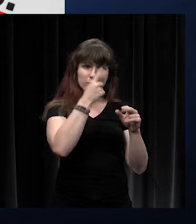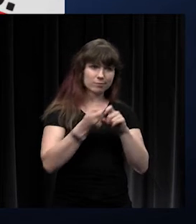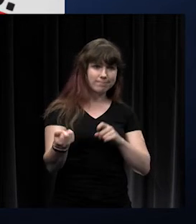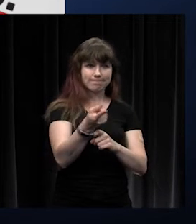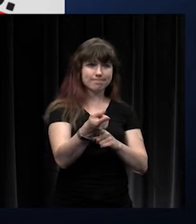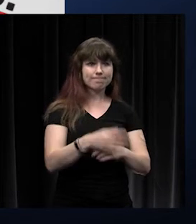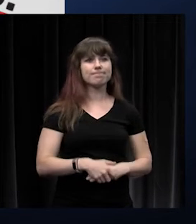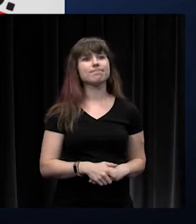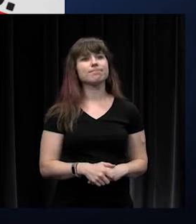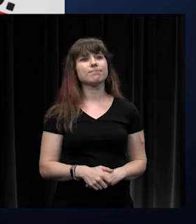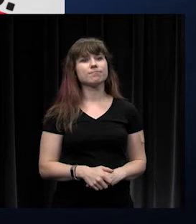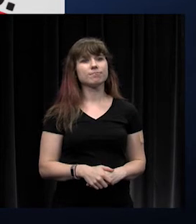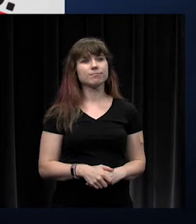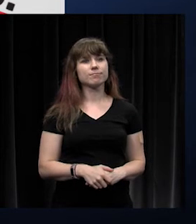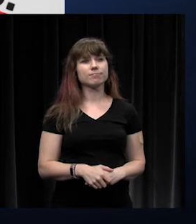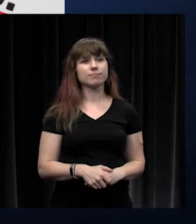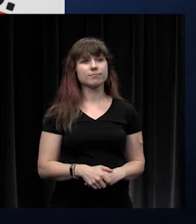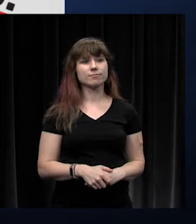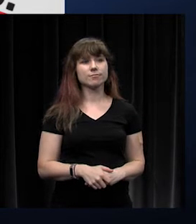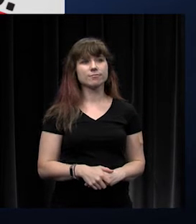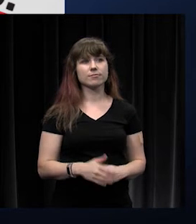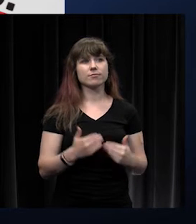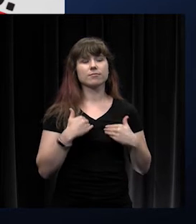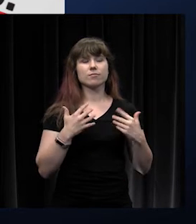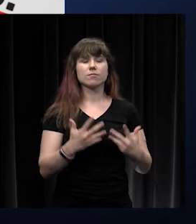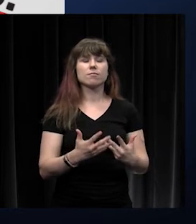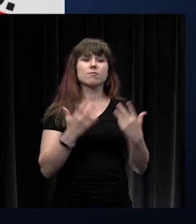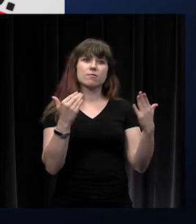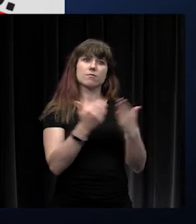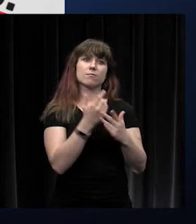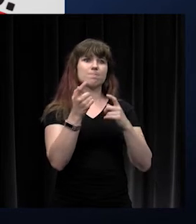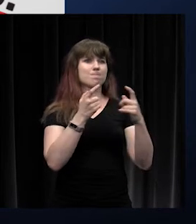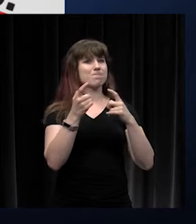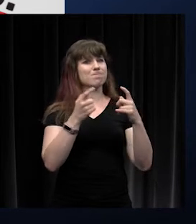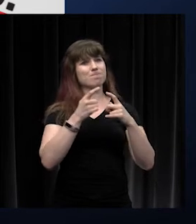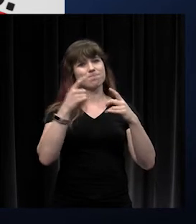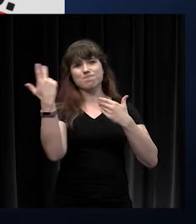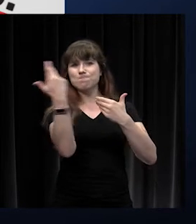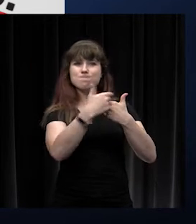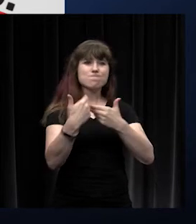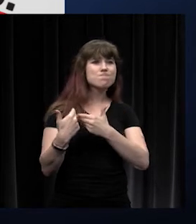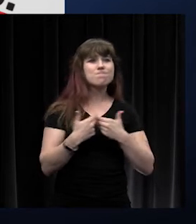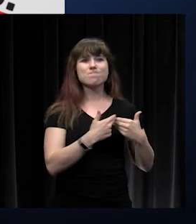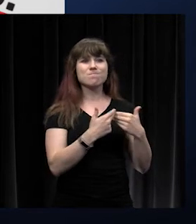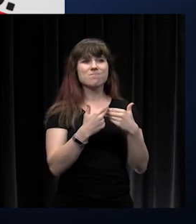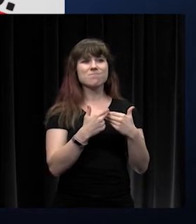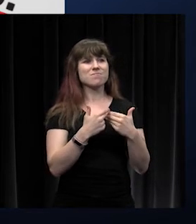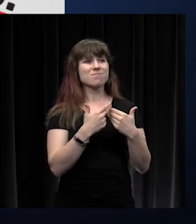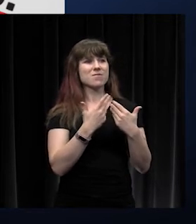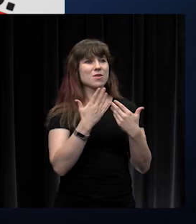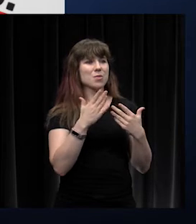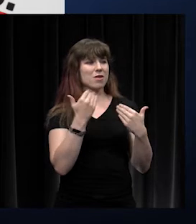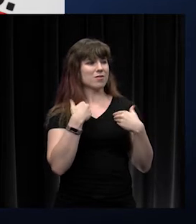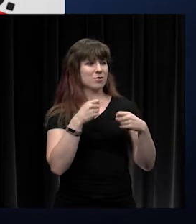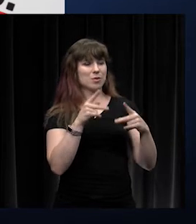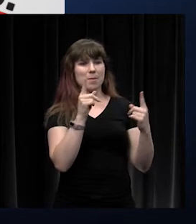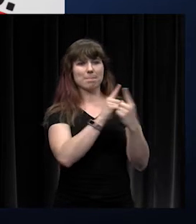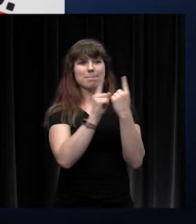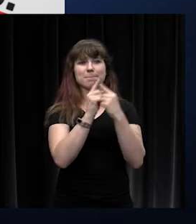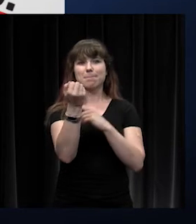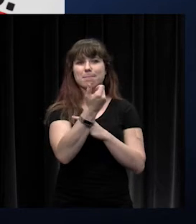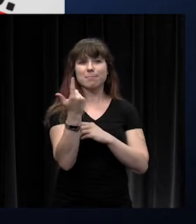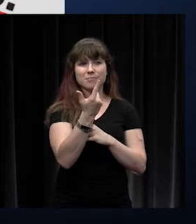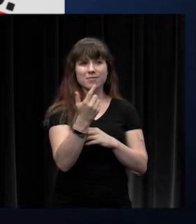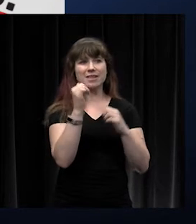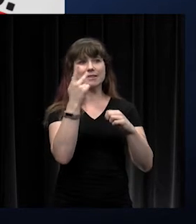year. Well, we have a lot of new administrators that have joined us, and I know you have an opportunity to meet all of them. And you can see the listing